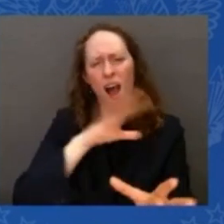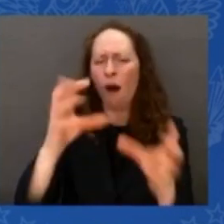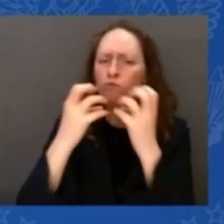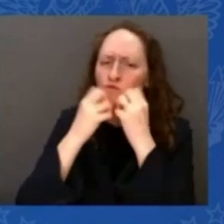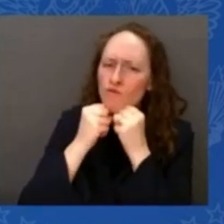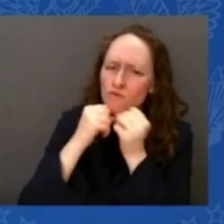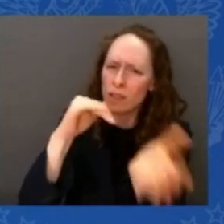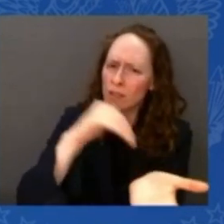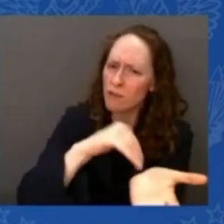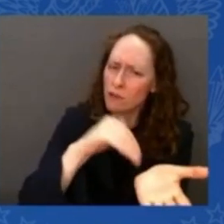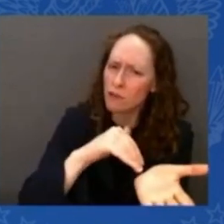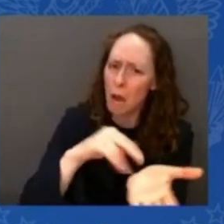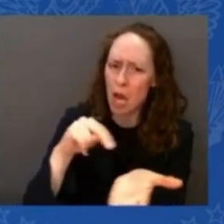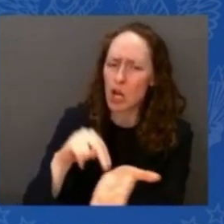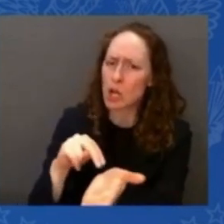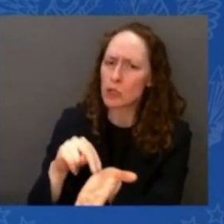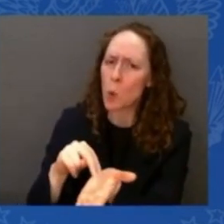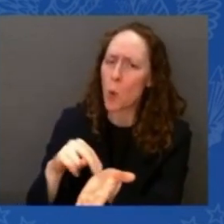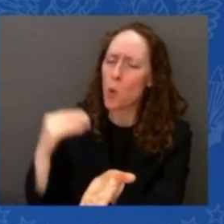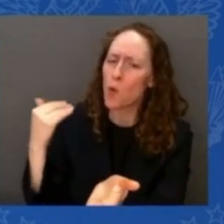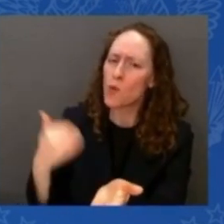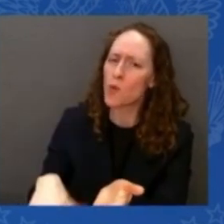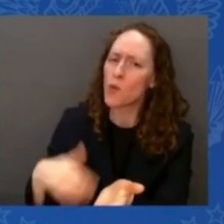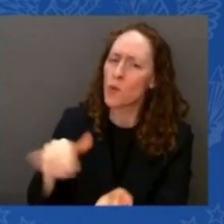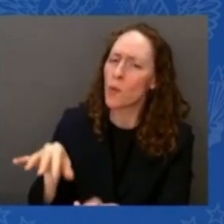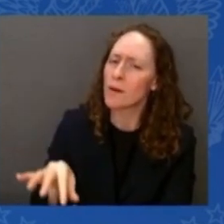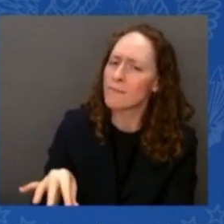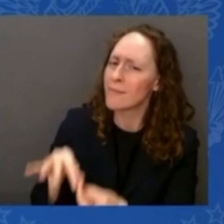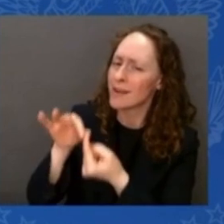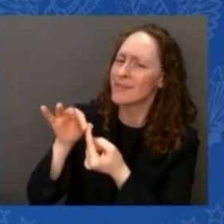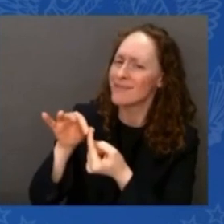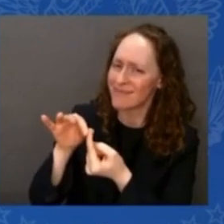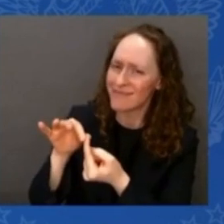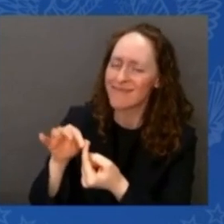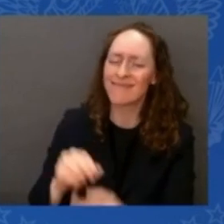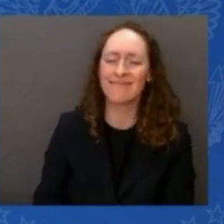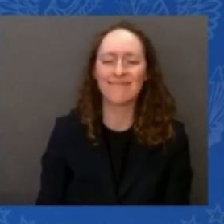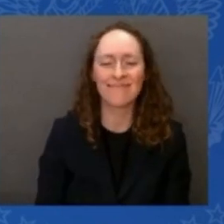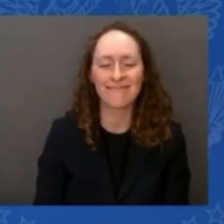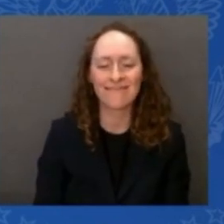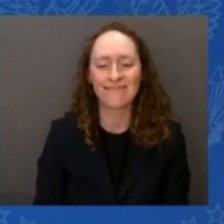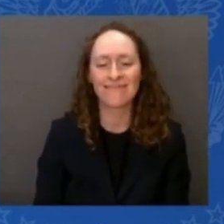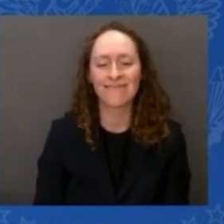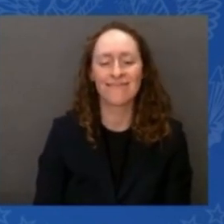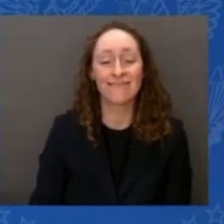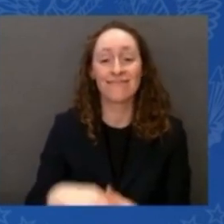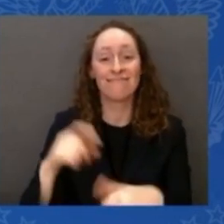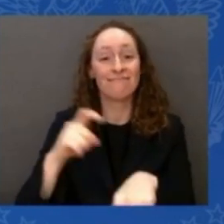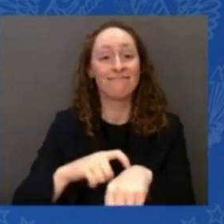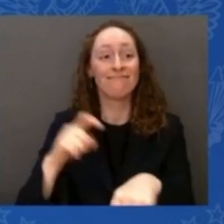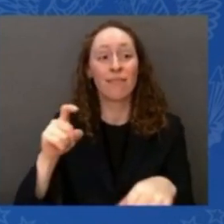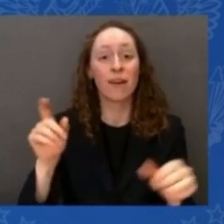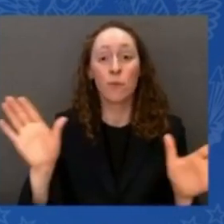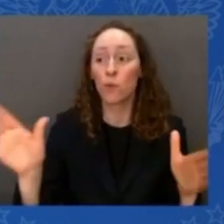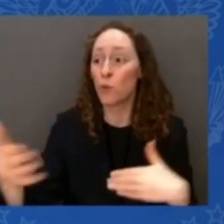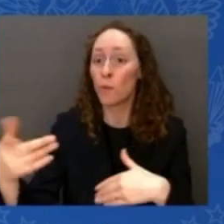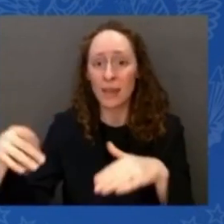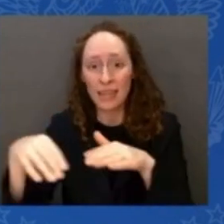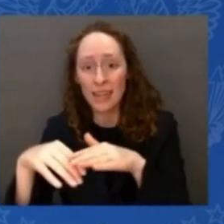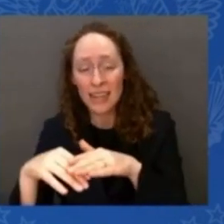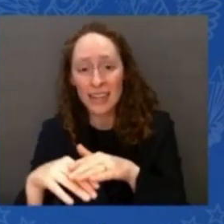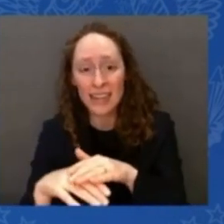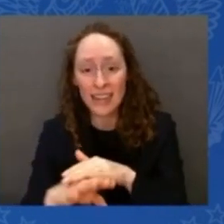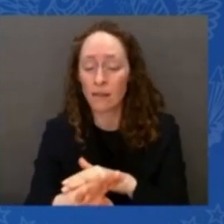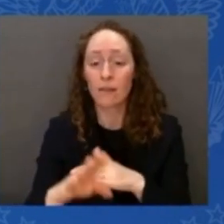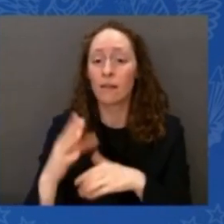look at him and say, no, not now, doc. And the doctors knew enough to know that it wasn't the time. The nurse didn't think it was there.